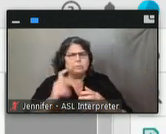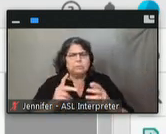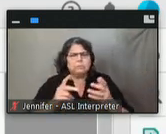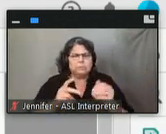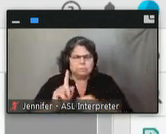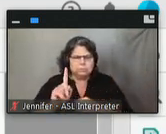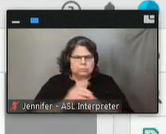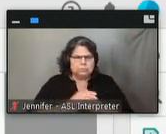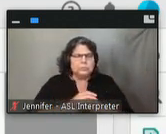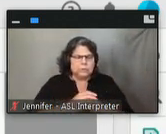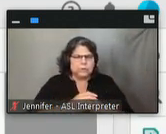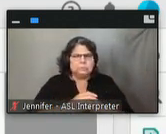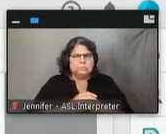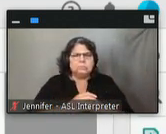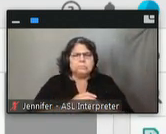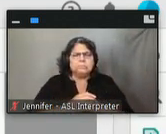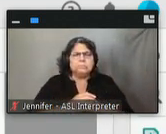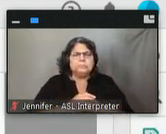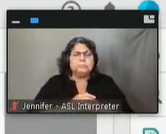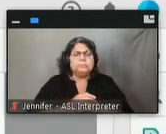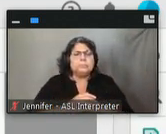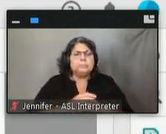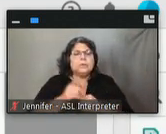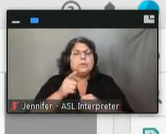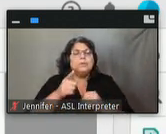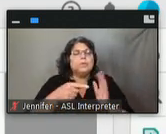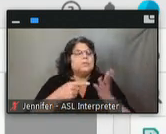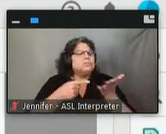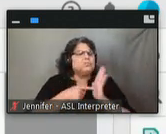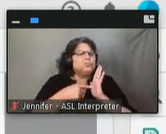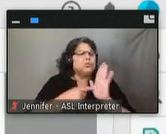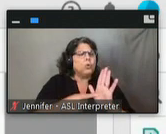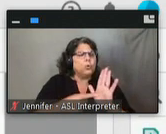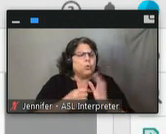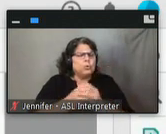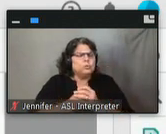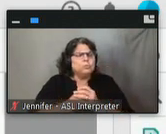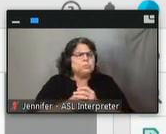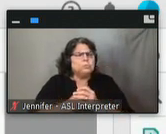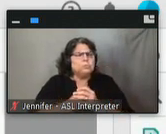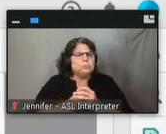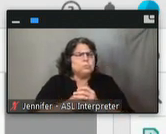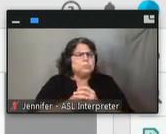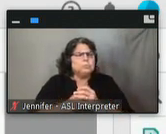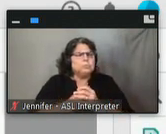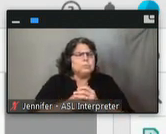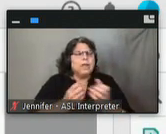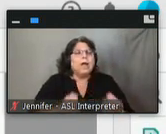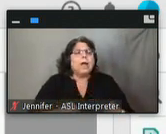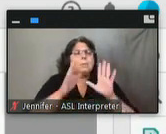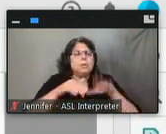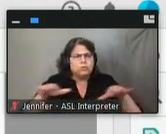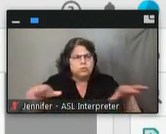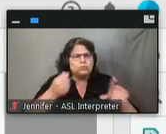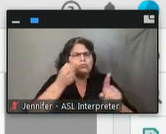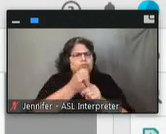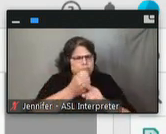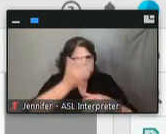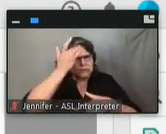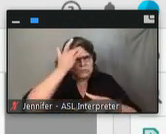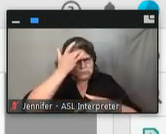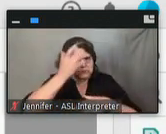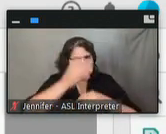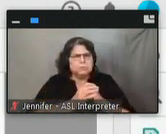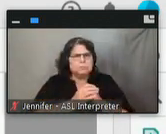second. Okay, so this gives us an idea of our child cases. That's defined